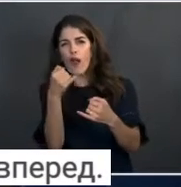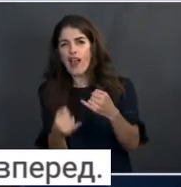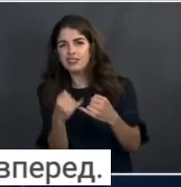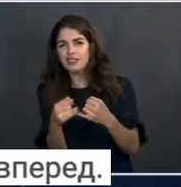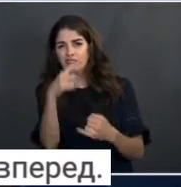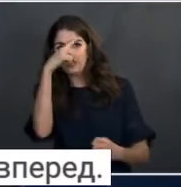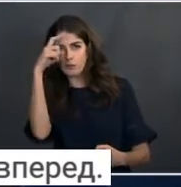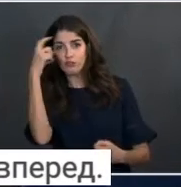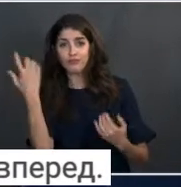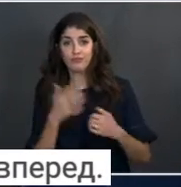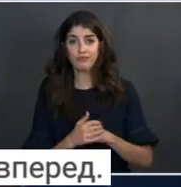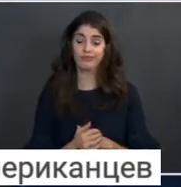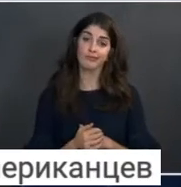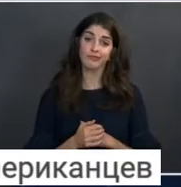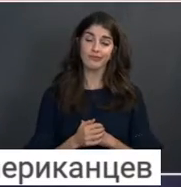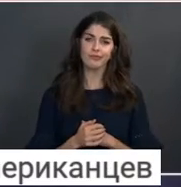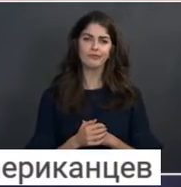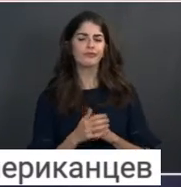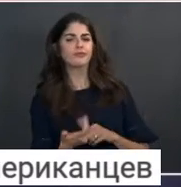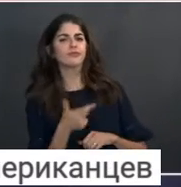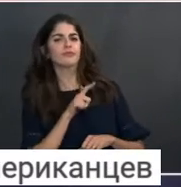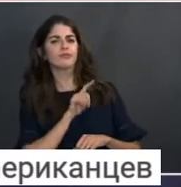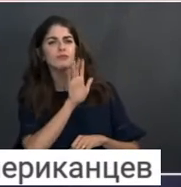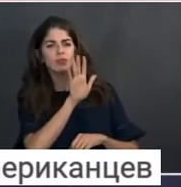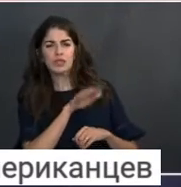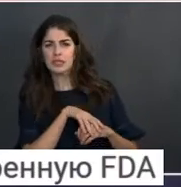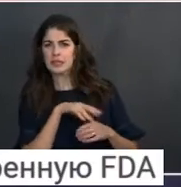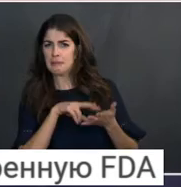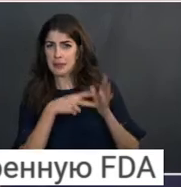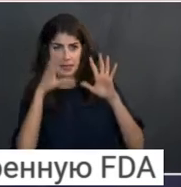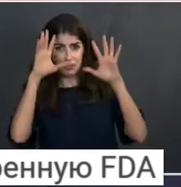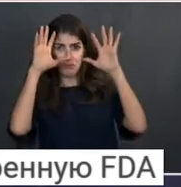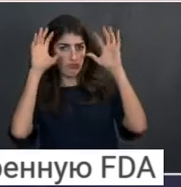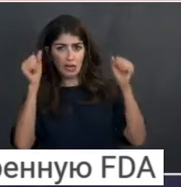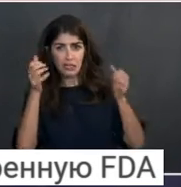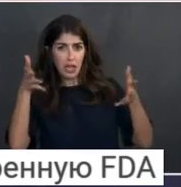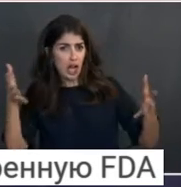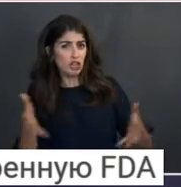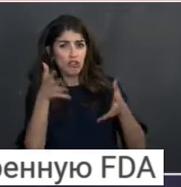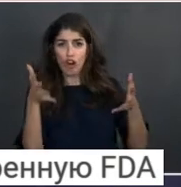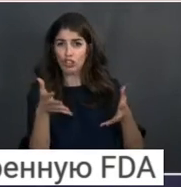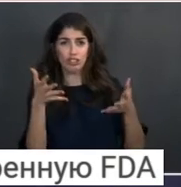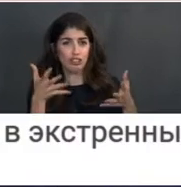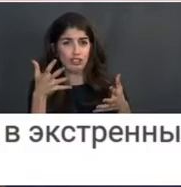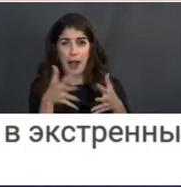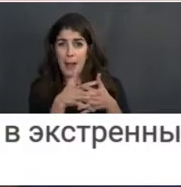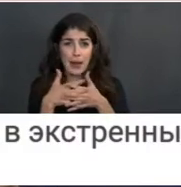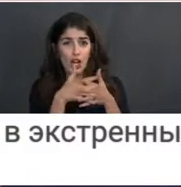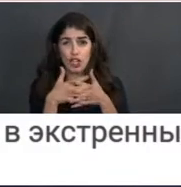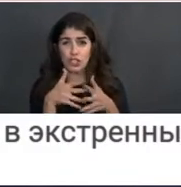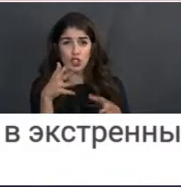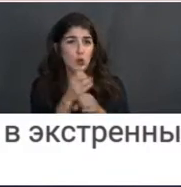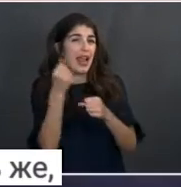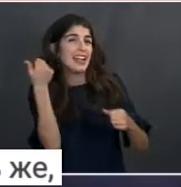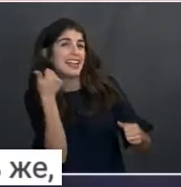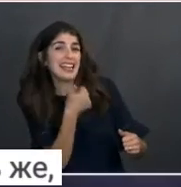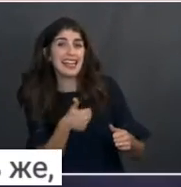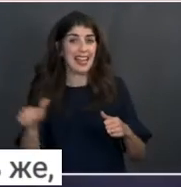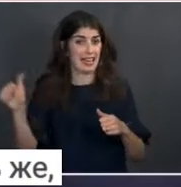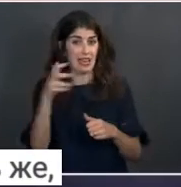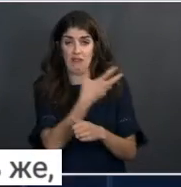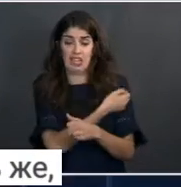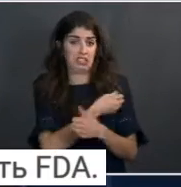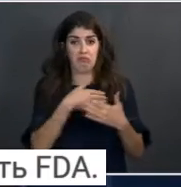of those steps moving forward. And so he would encourage Americans to get any vaccine that is approved by the FDA for emergency use